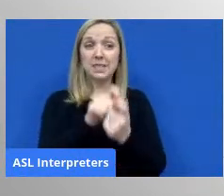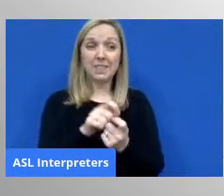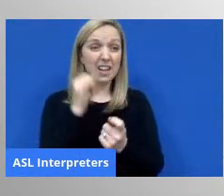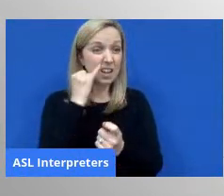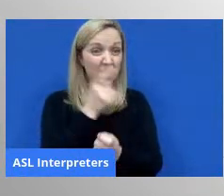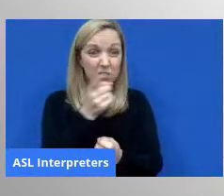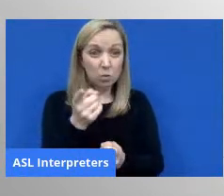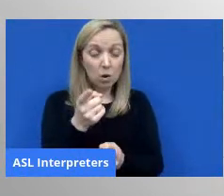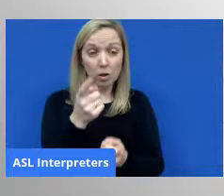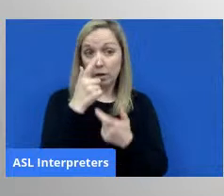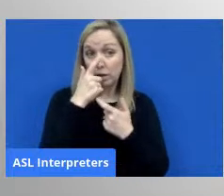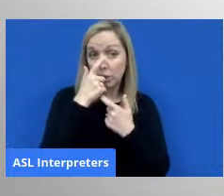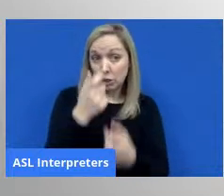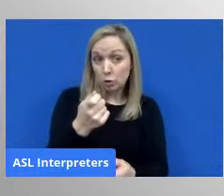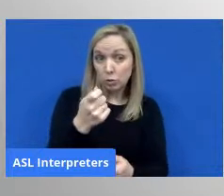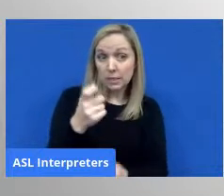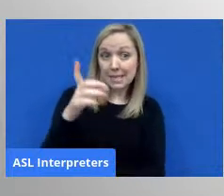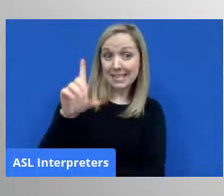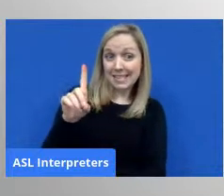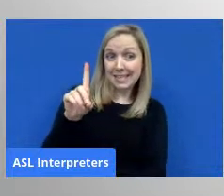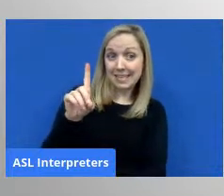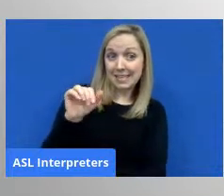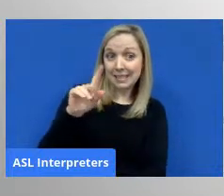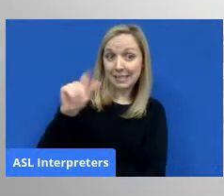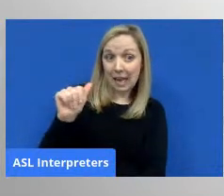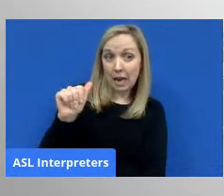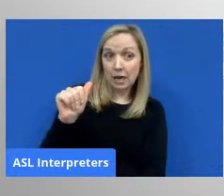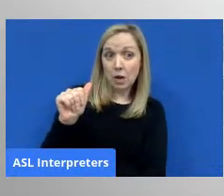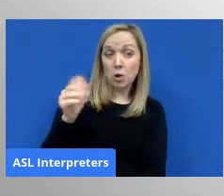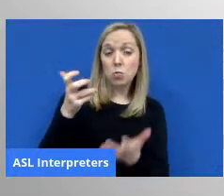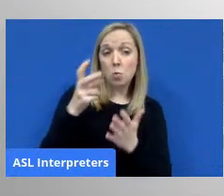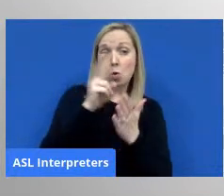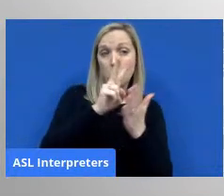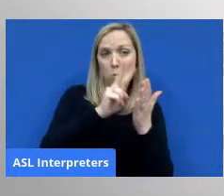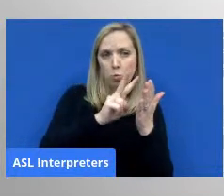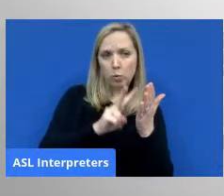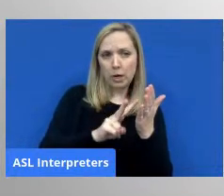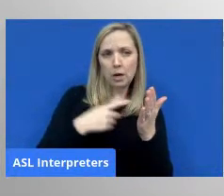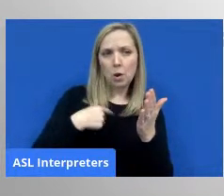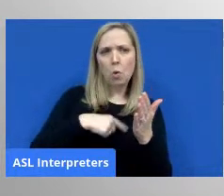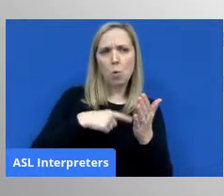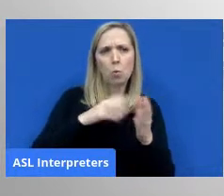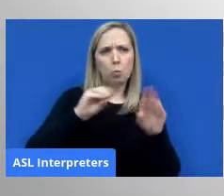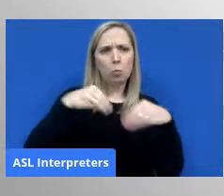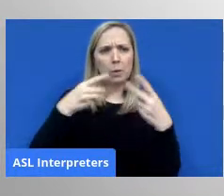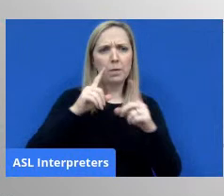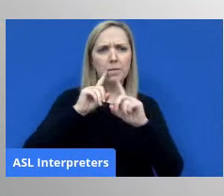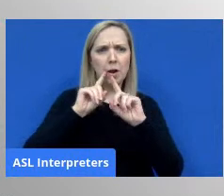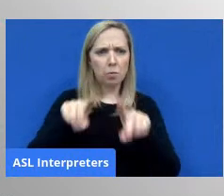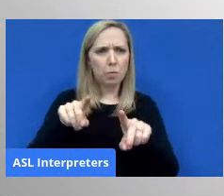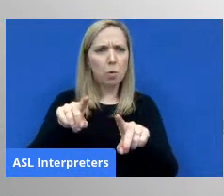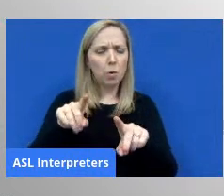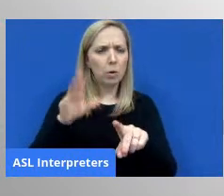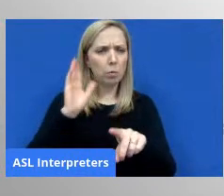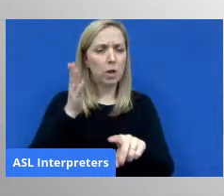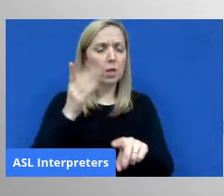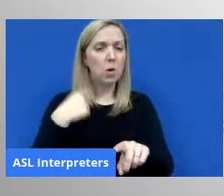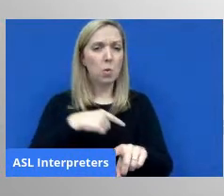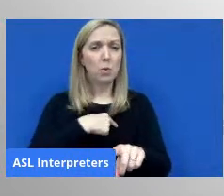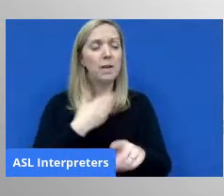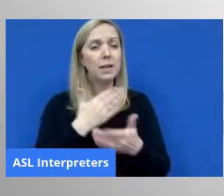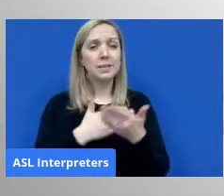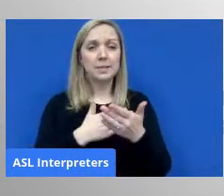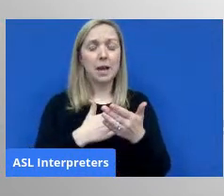that nature, we can get a report out to you. But we've had arrests made in extreme instances of fighting or other